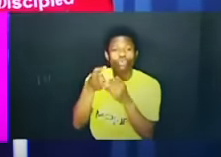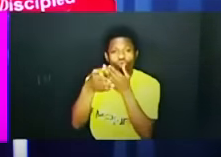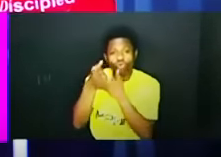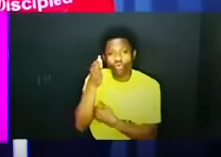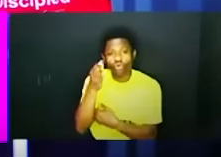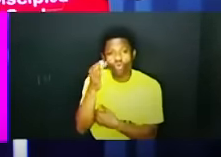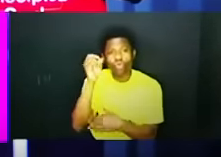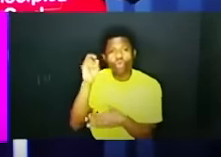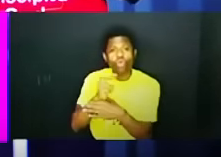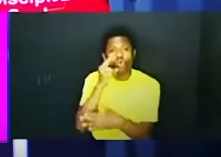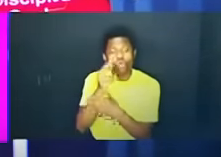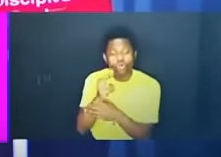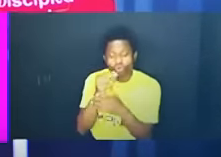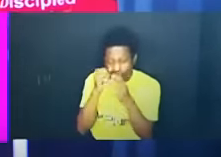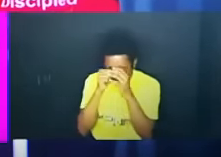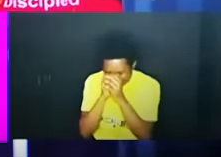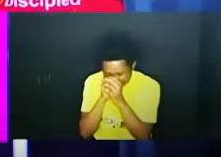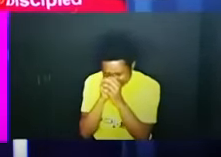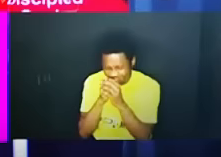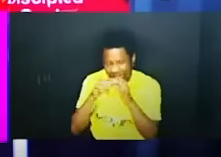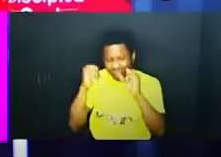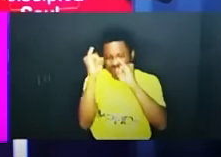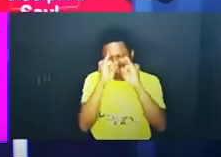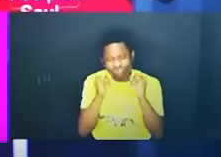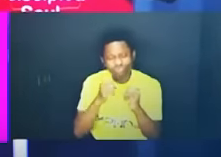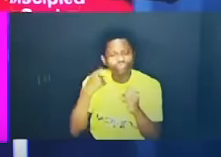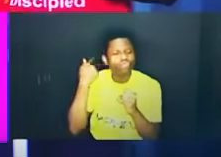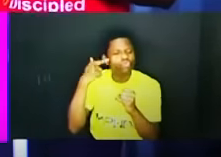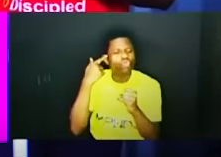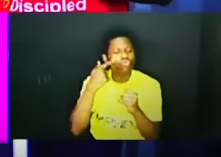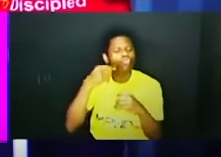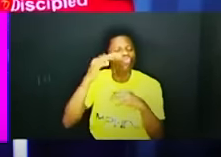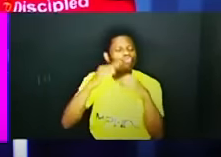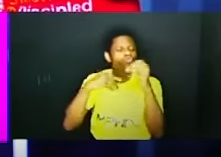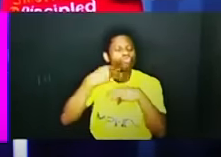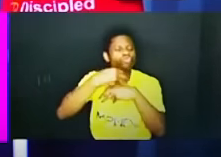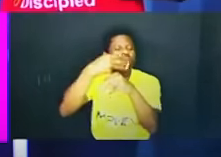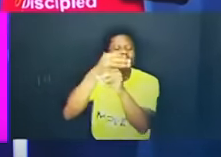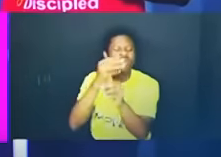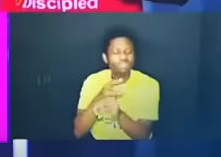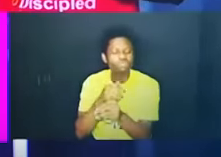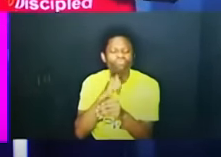of gold you have set up.